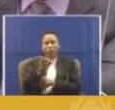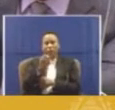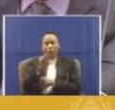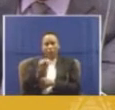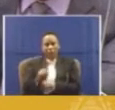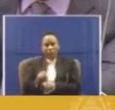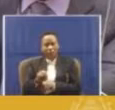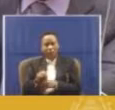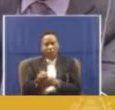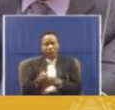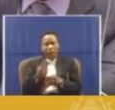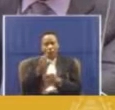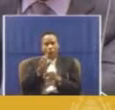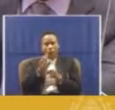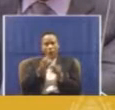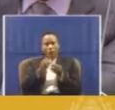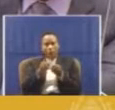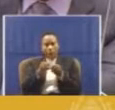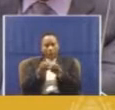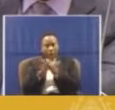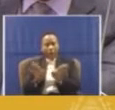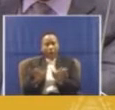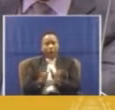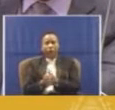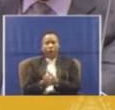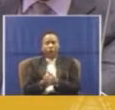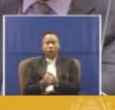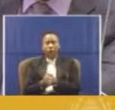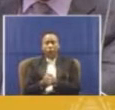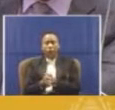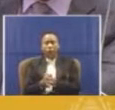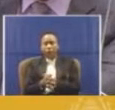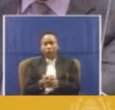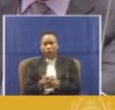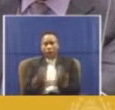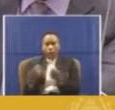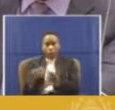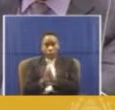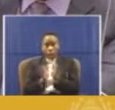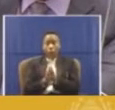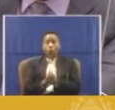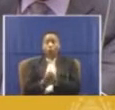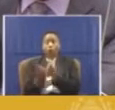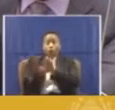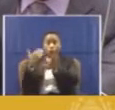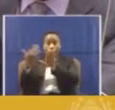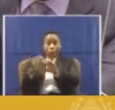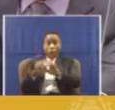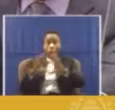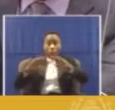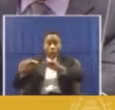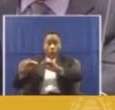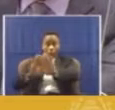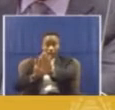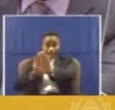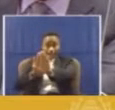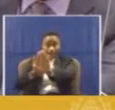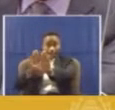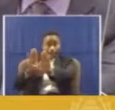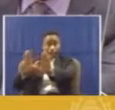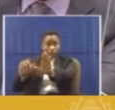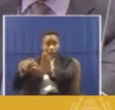with darker skin who are suspected of being foreign nationals, preventing them from accessing hospitals